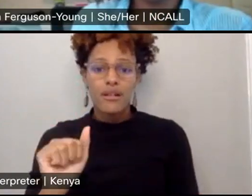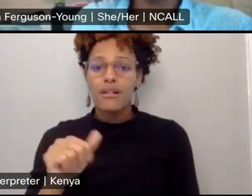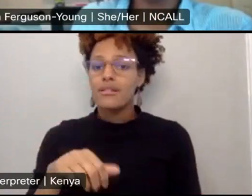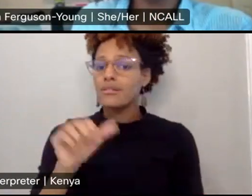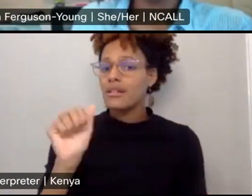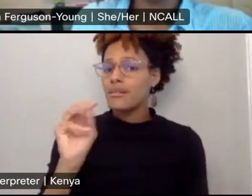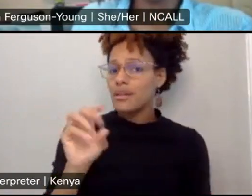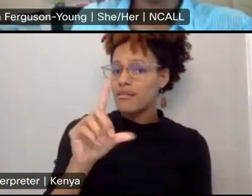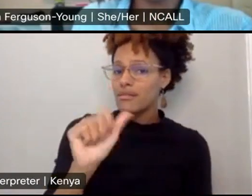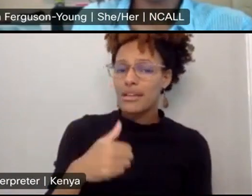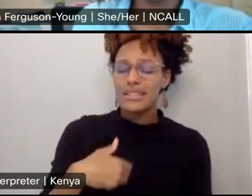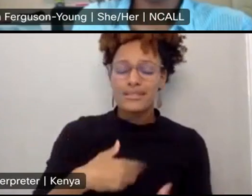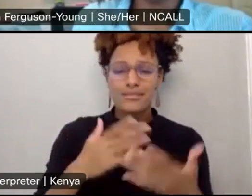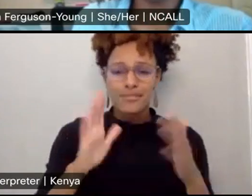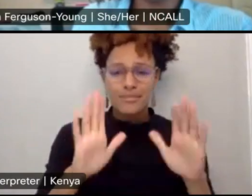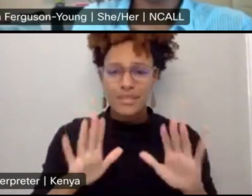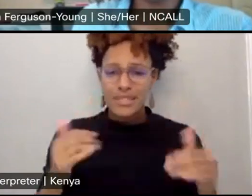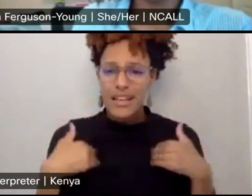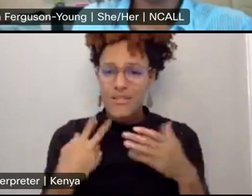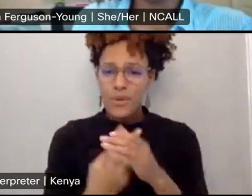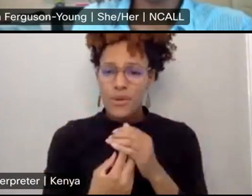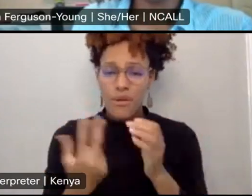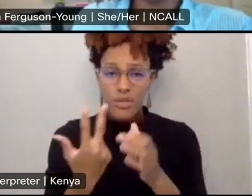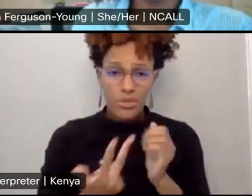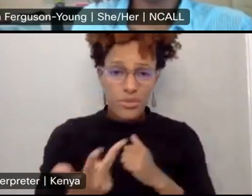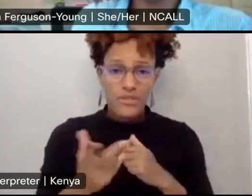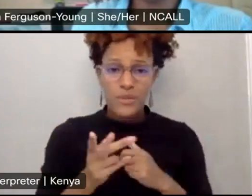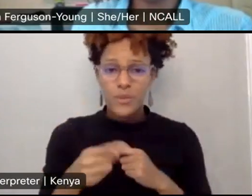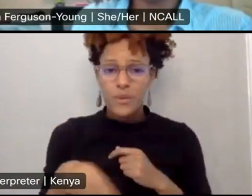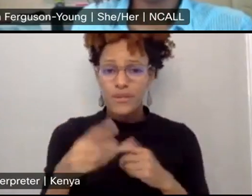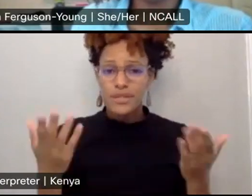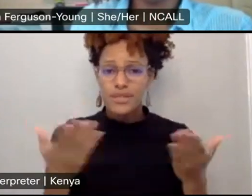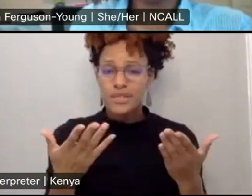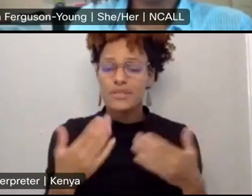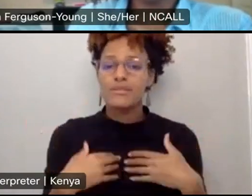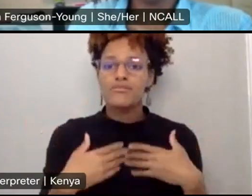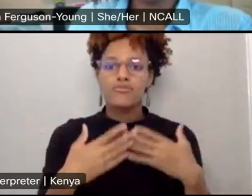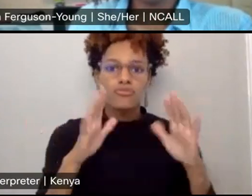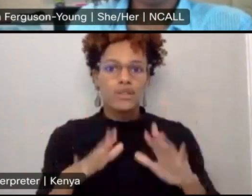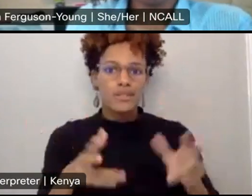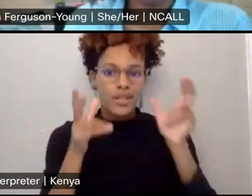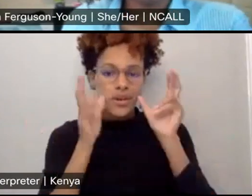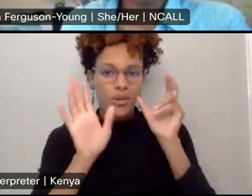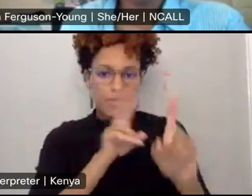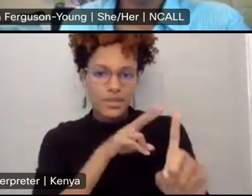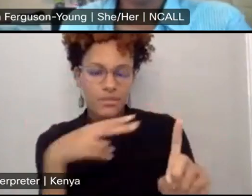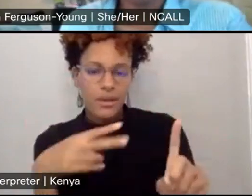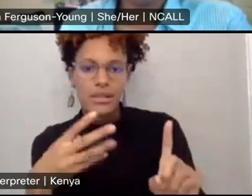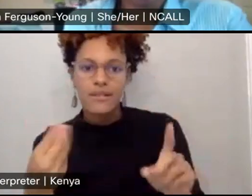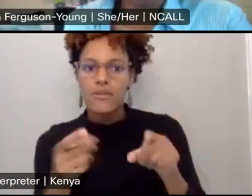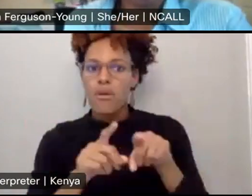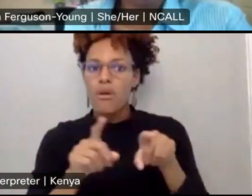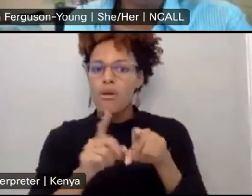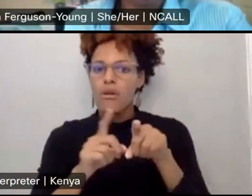here within today's session. It was so great to hear all of your perspectives and bringing forth some of